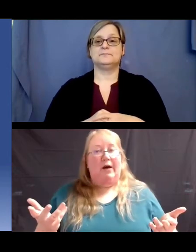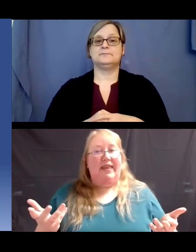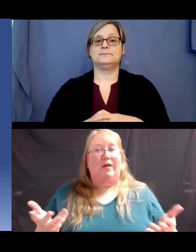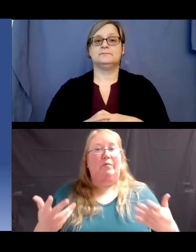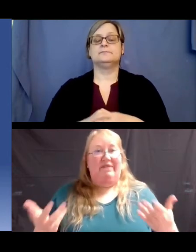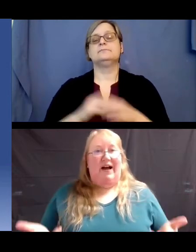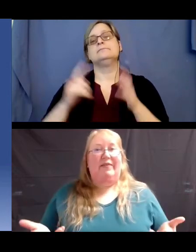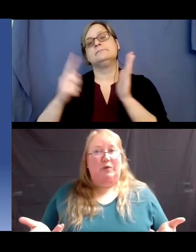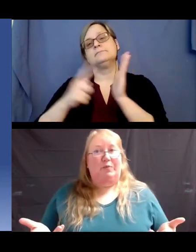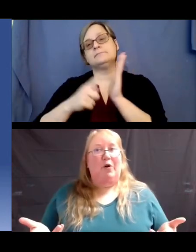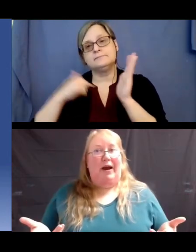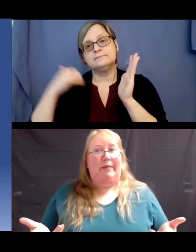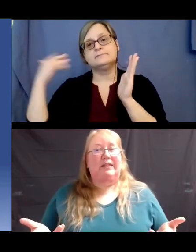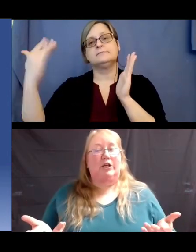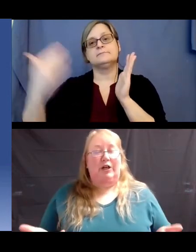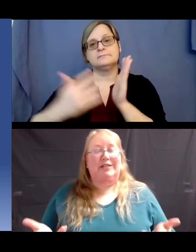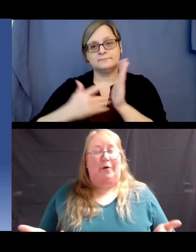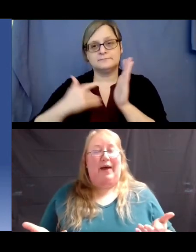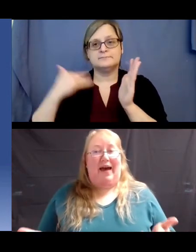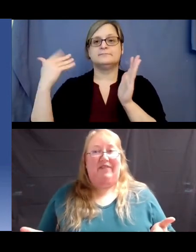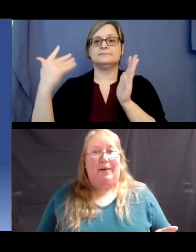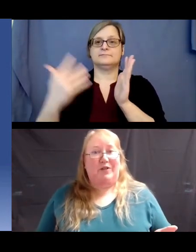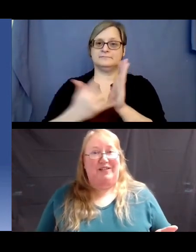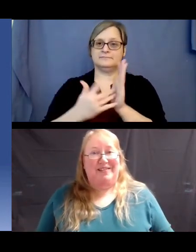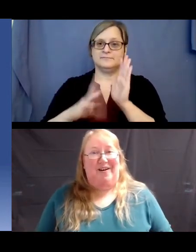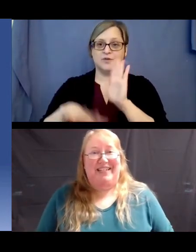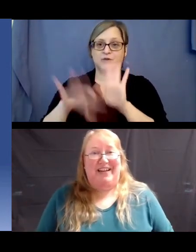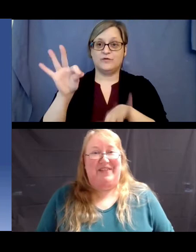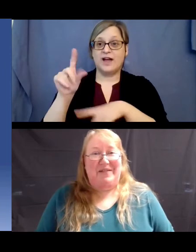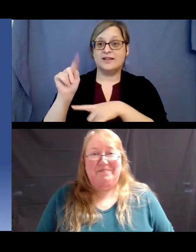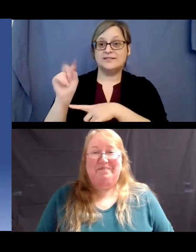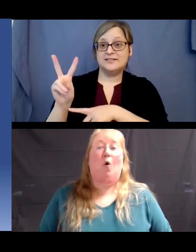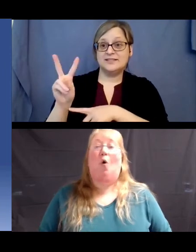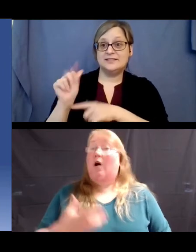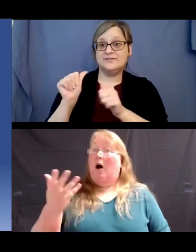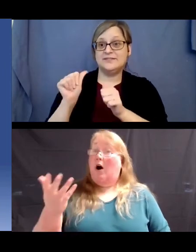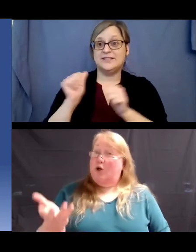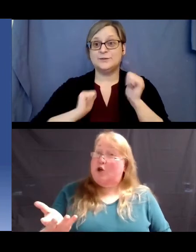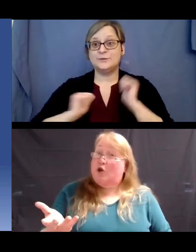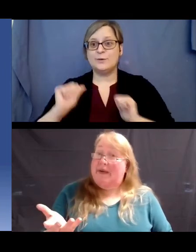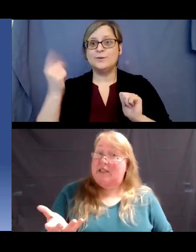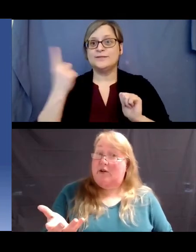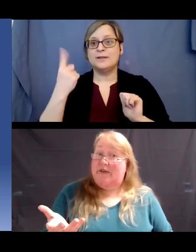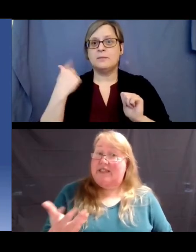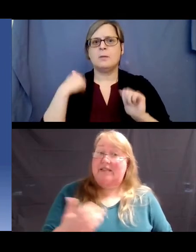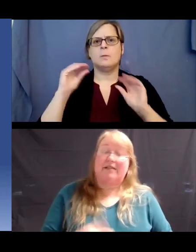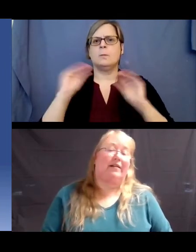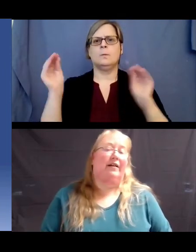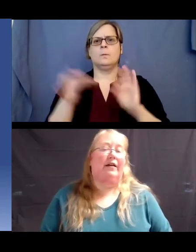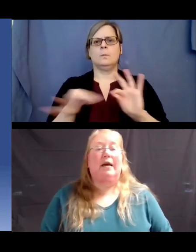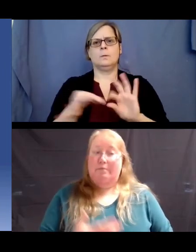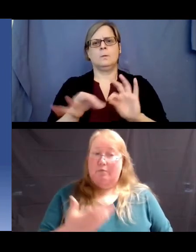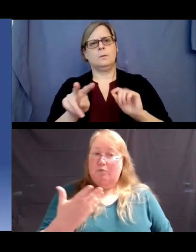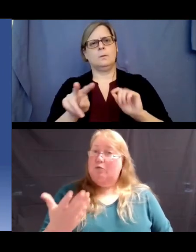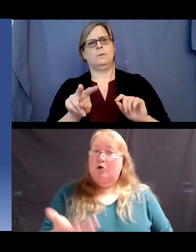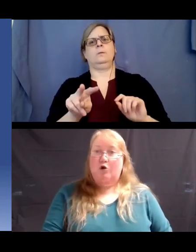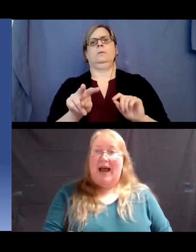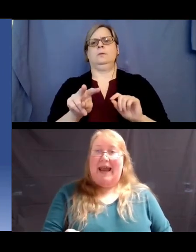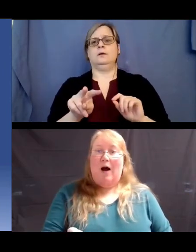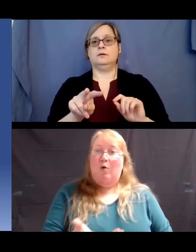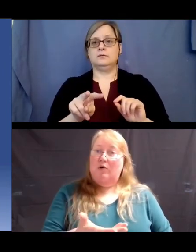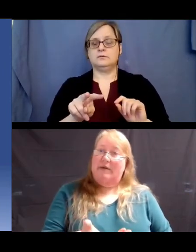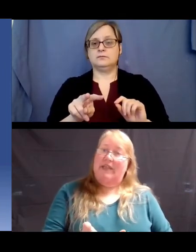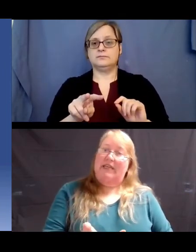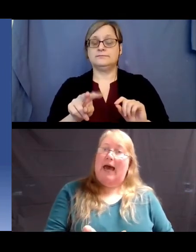Every now and then we find those programs that just don't have captions on TV or on your streaming service.